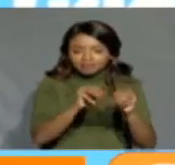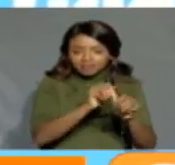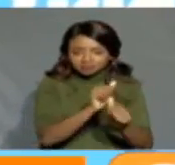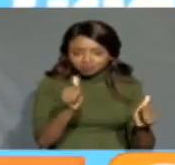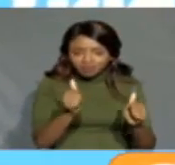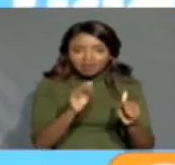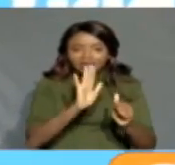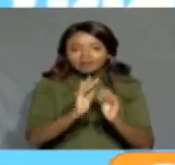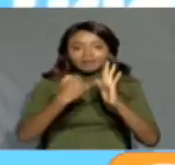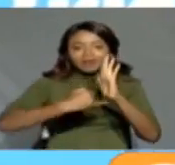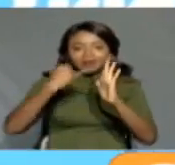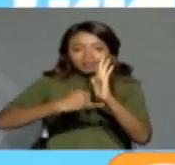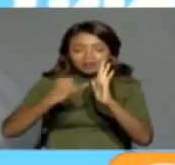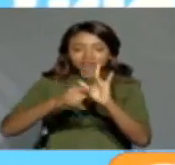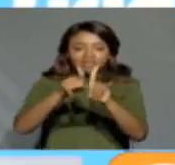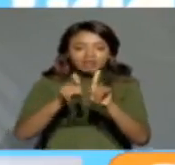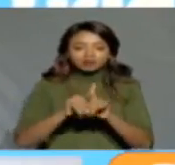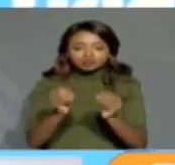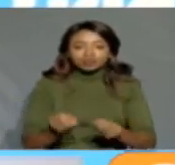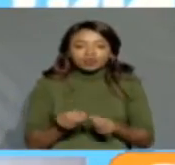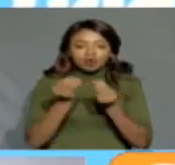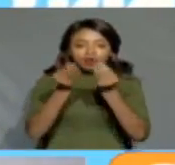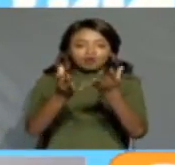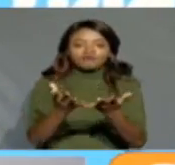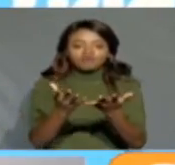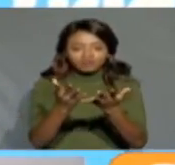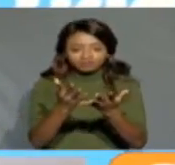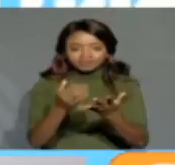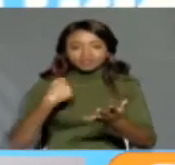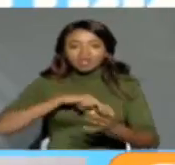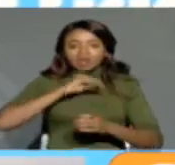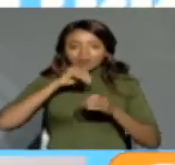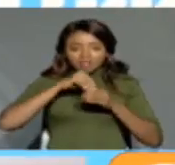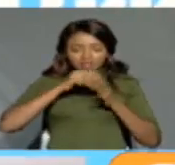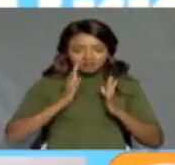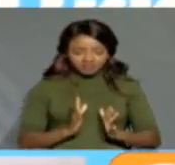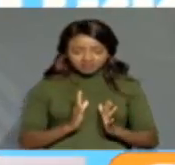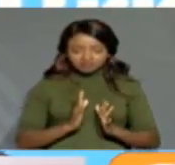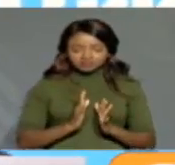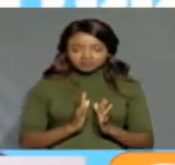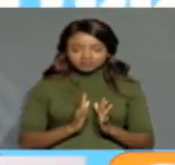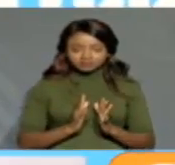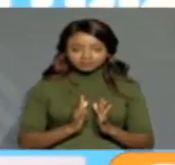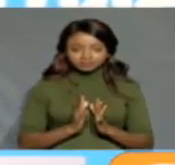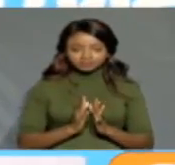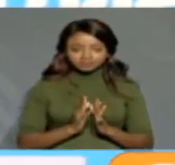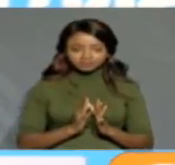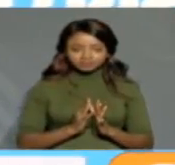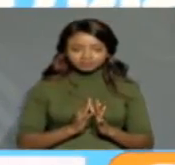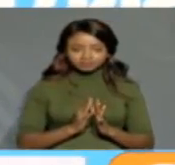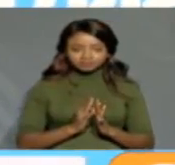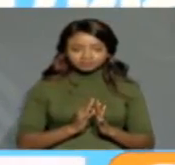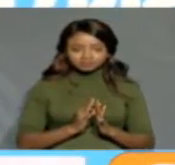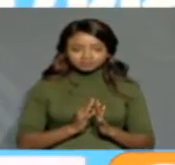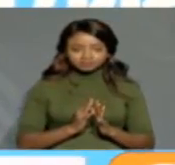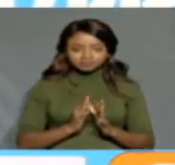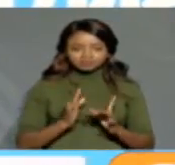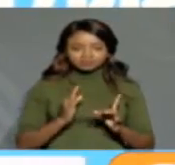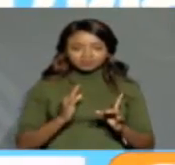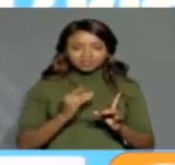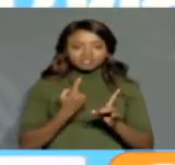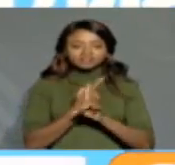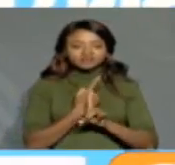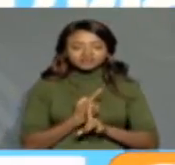the industry and offering our investors in equities and in